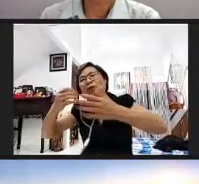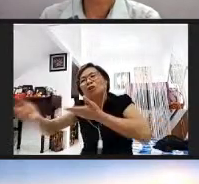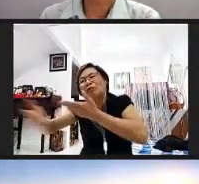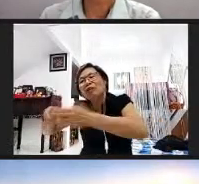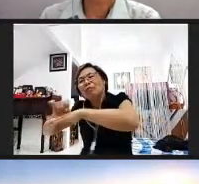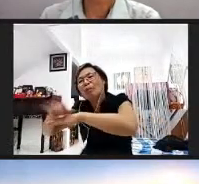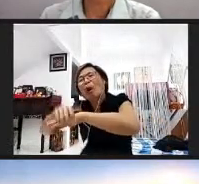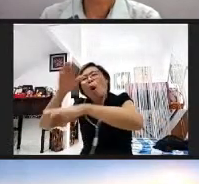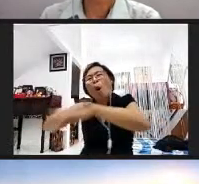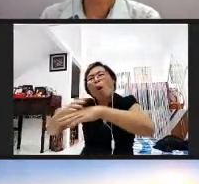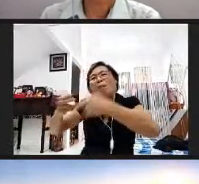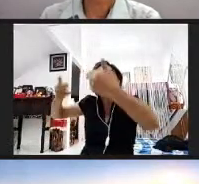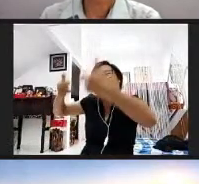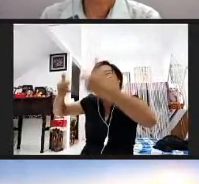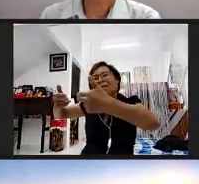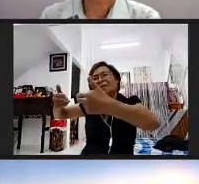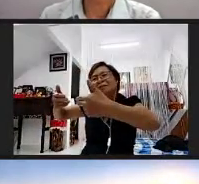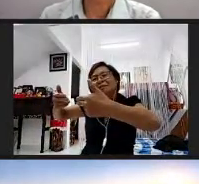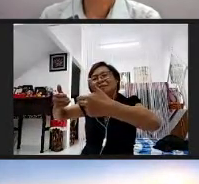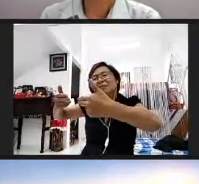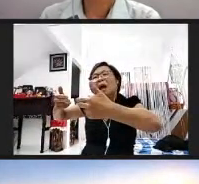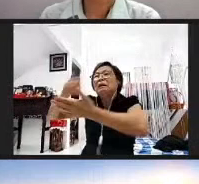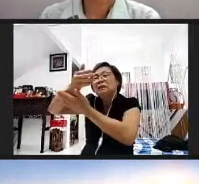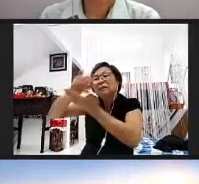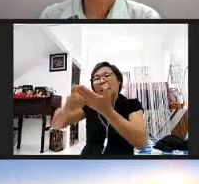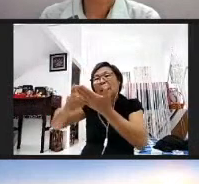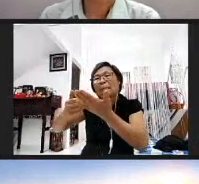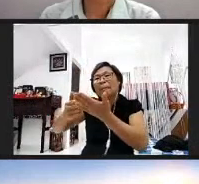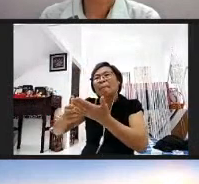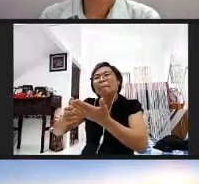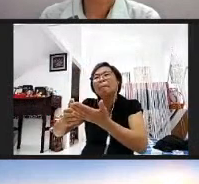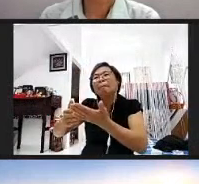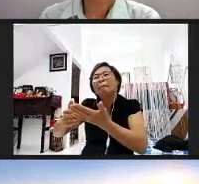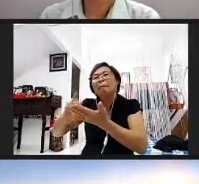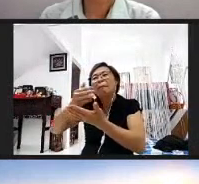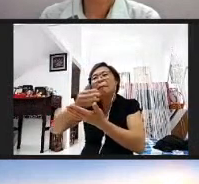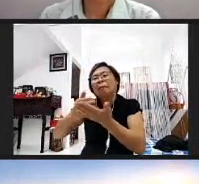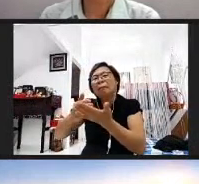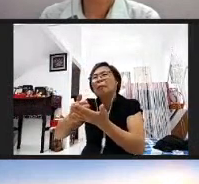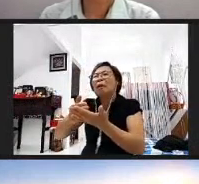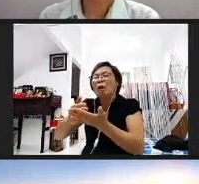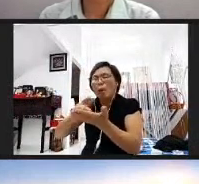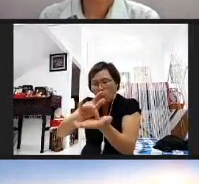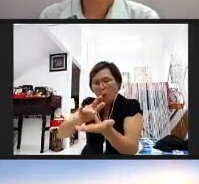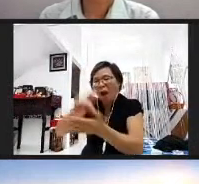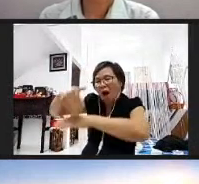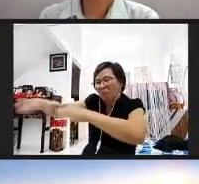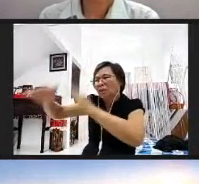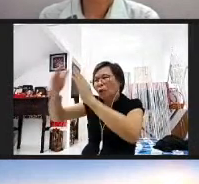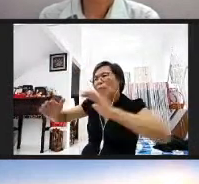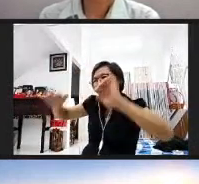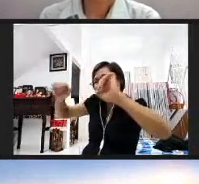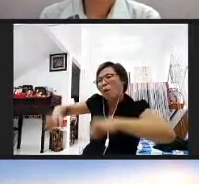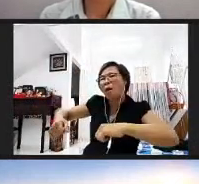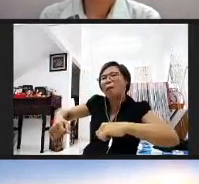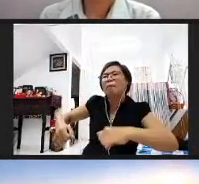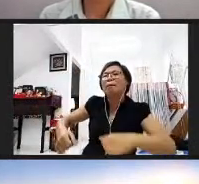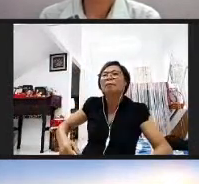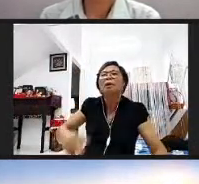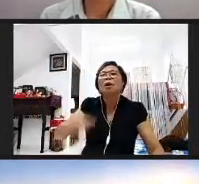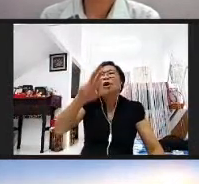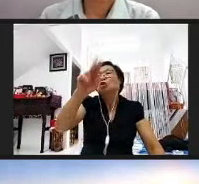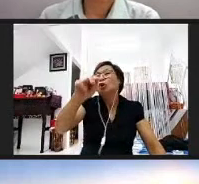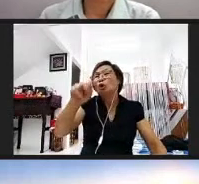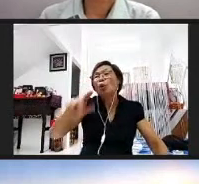online. In fact, for some medication, we can actually deliver to the house as well. Yeah. In the non-MCO period,